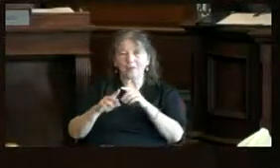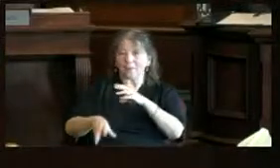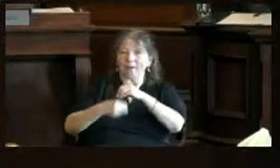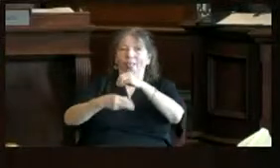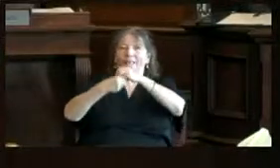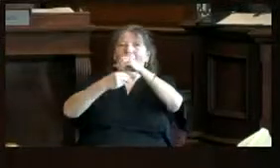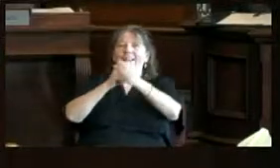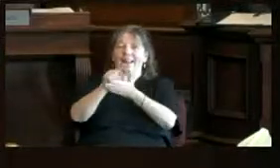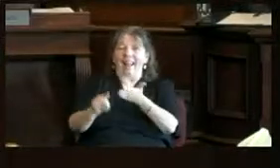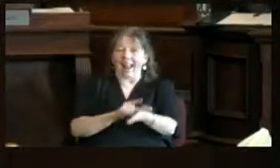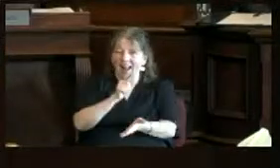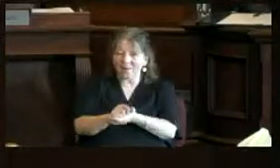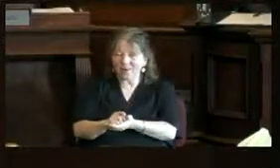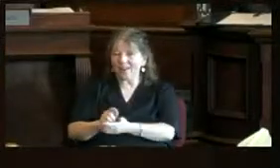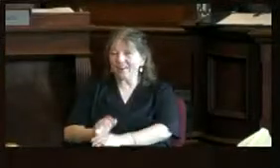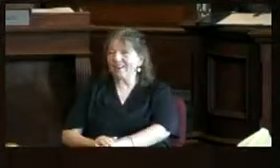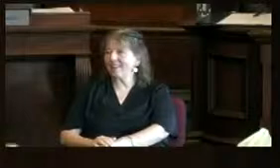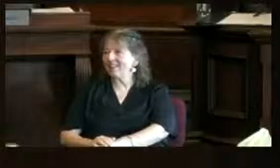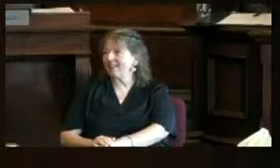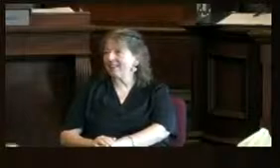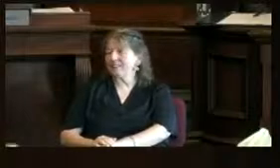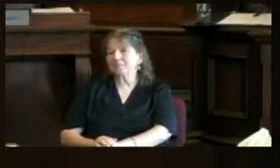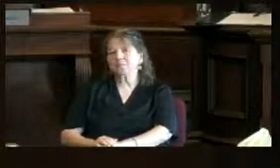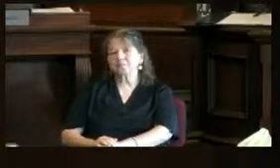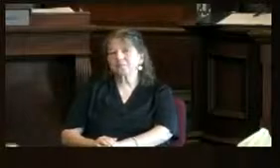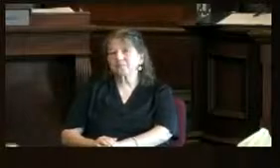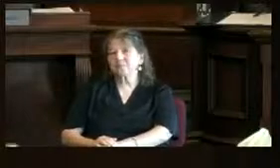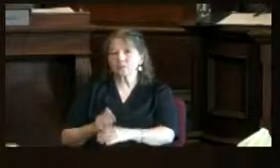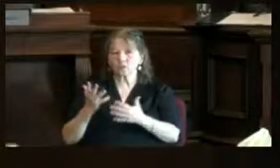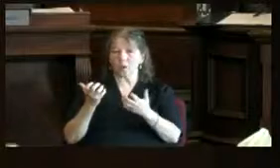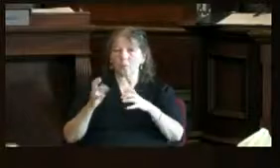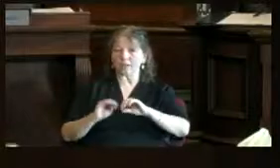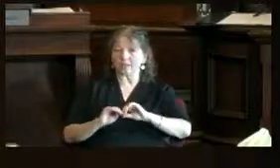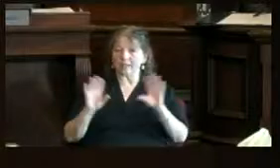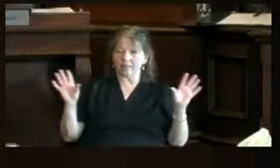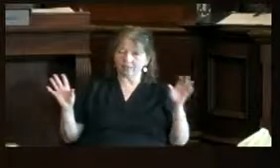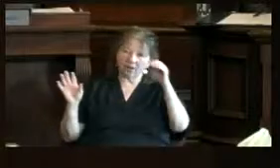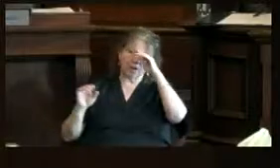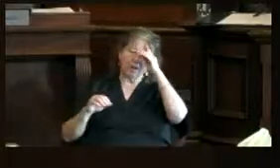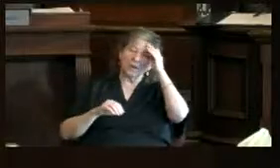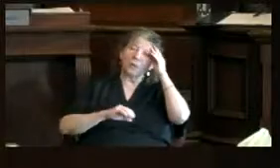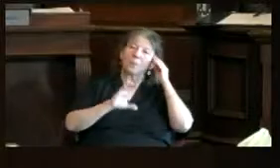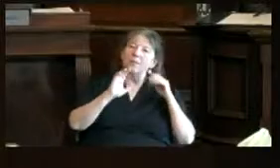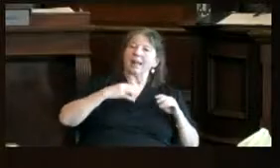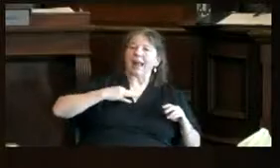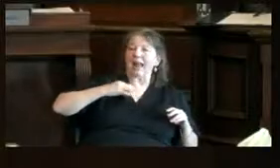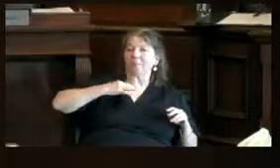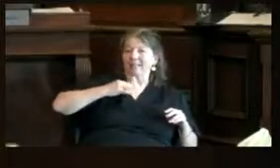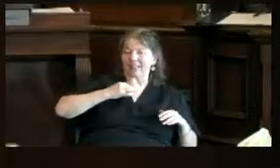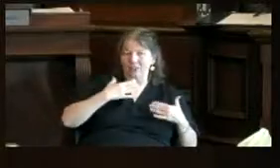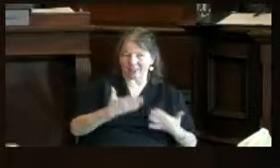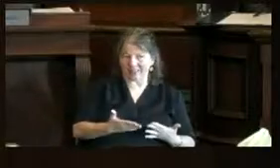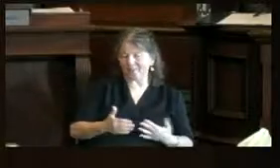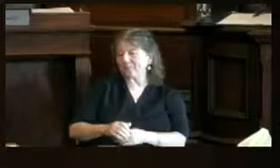I'm like, well, you know, because part of me is like, well, I want you to clarify what a C application is, and I'm like, no, we're not going to do